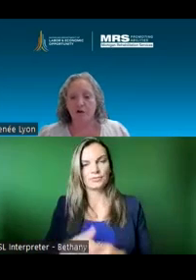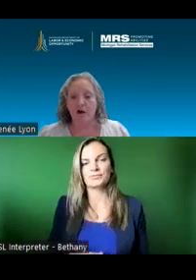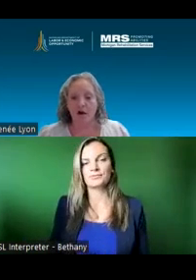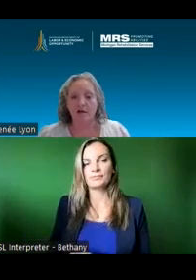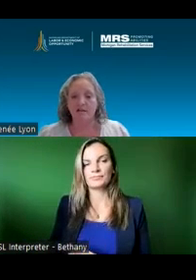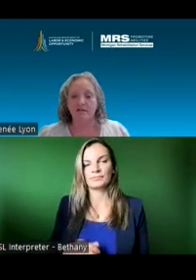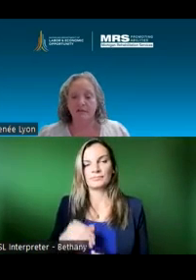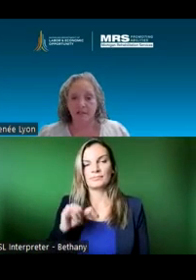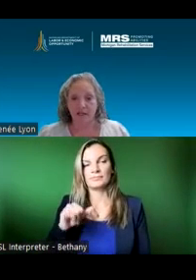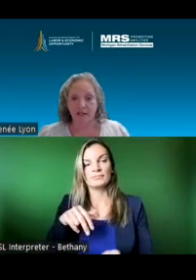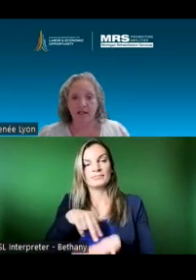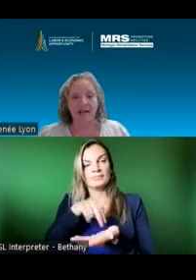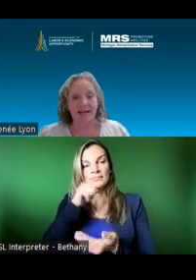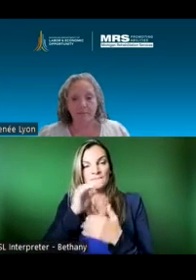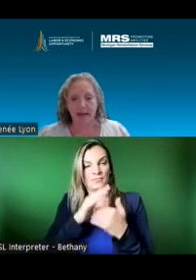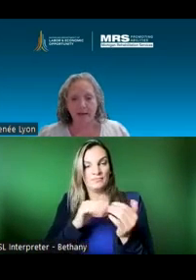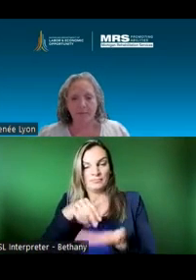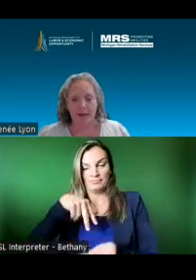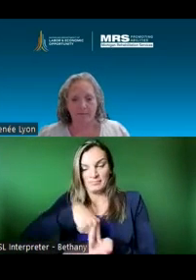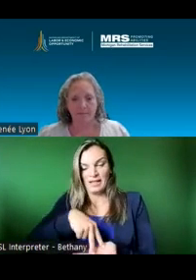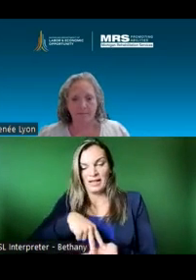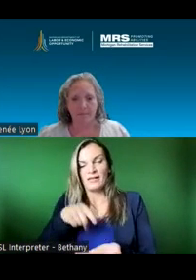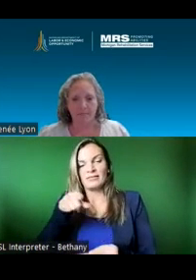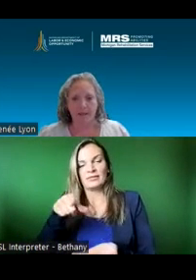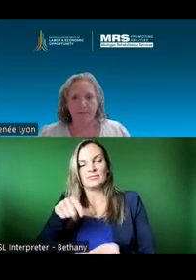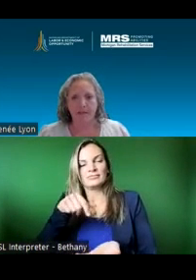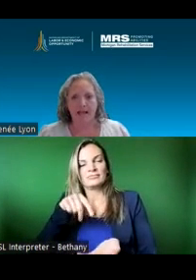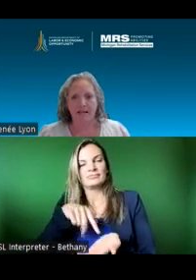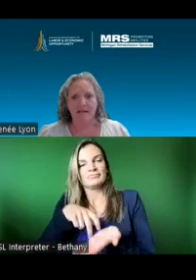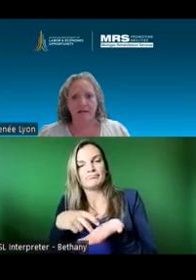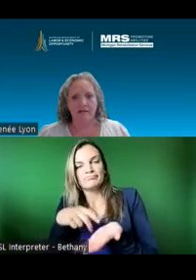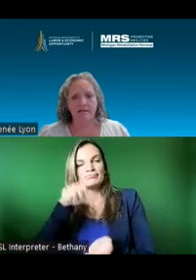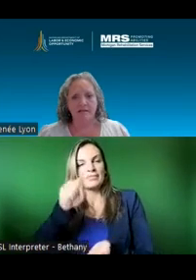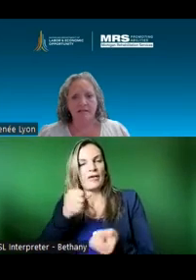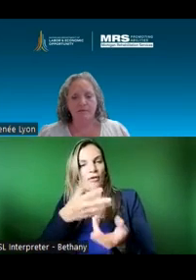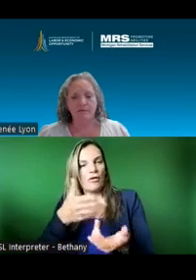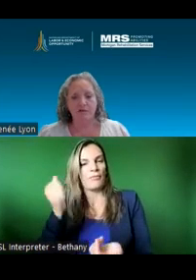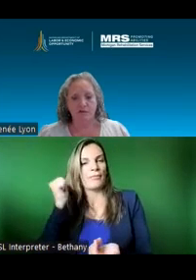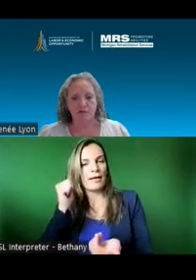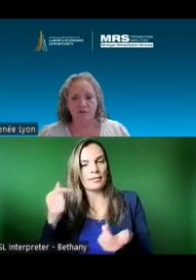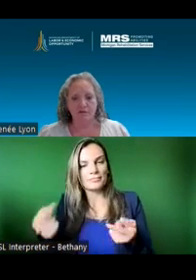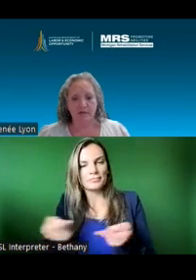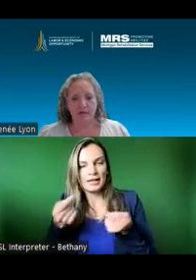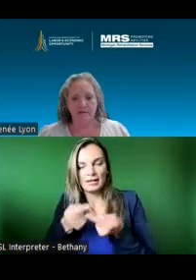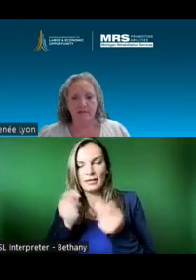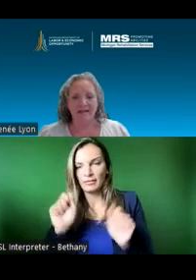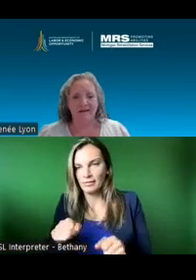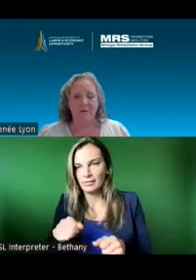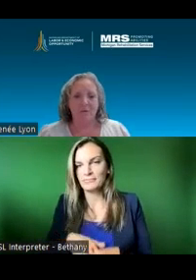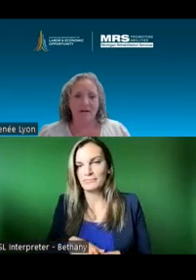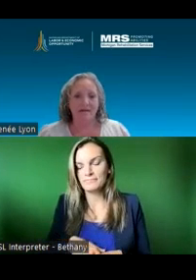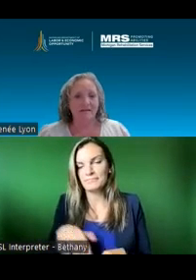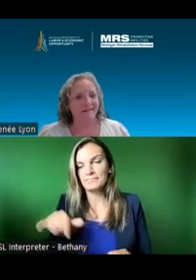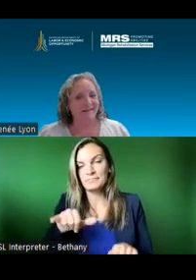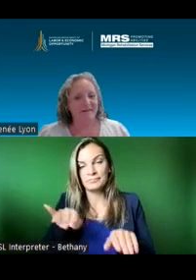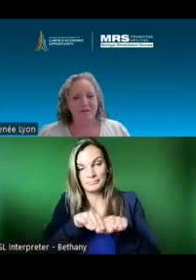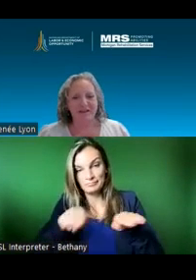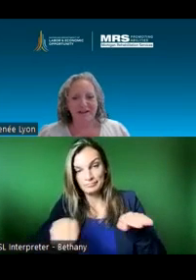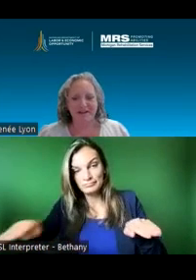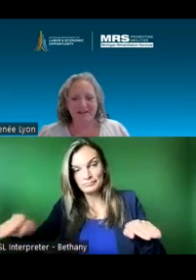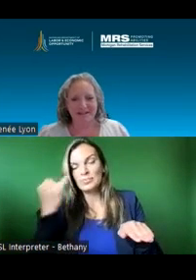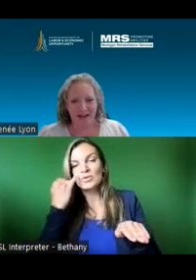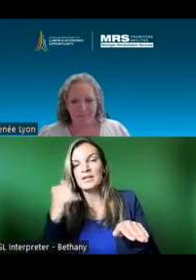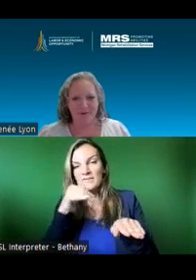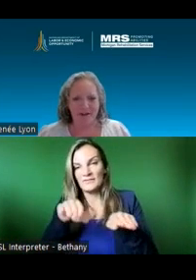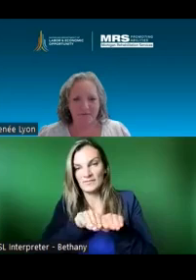posture will cause fatigue and back pain. And an unstable surface, well,